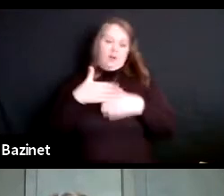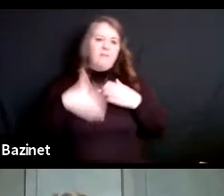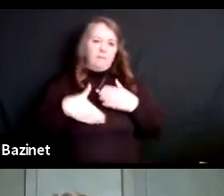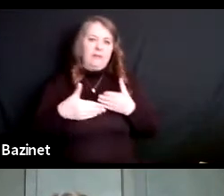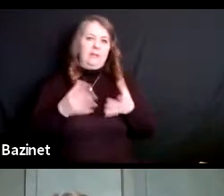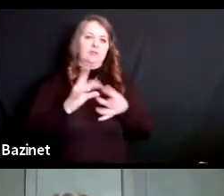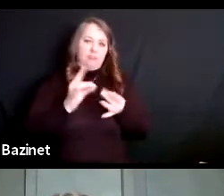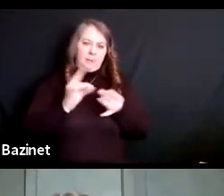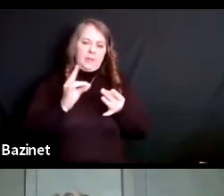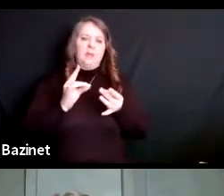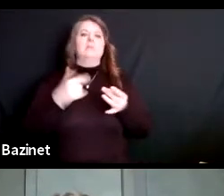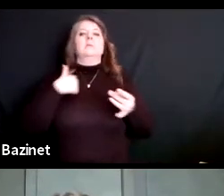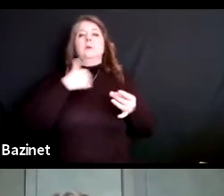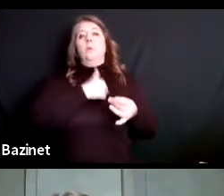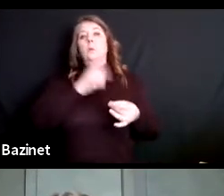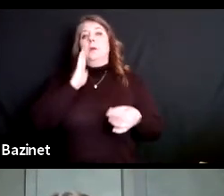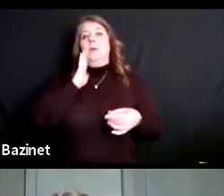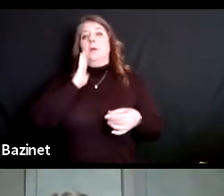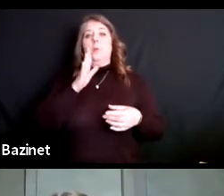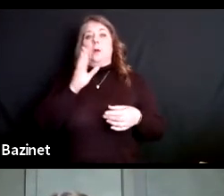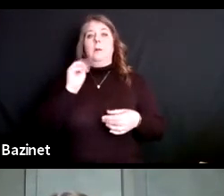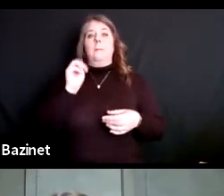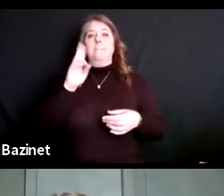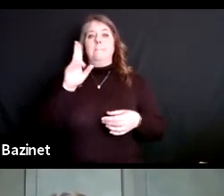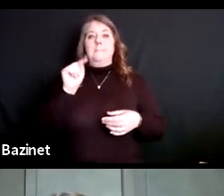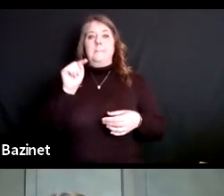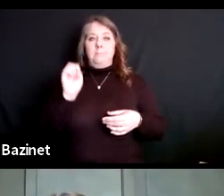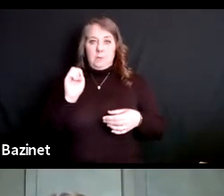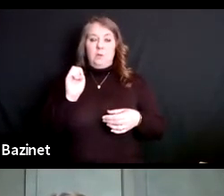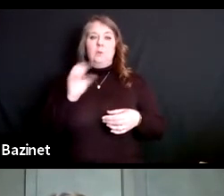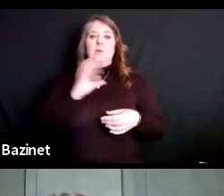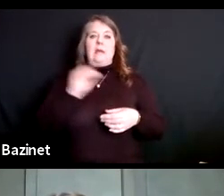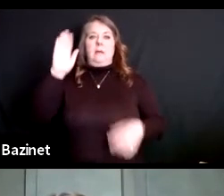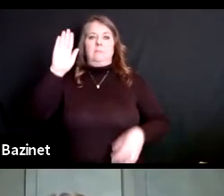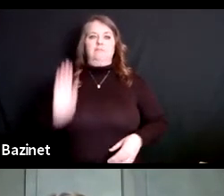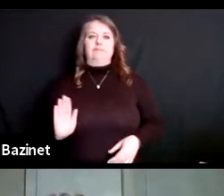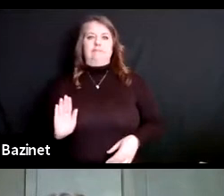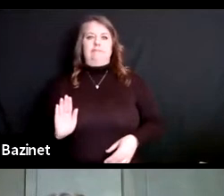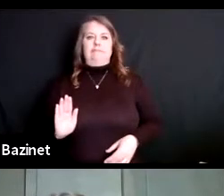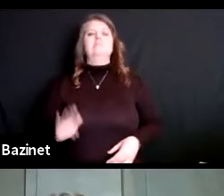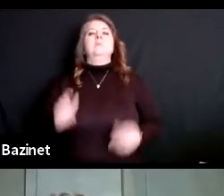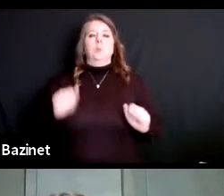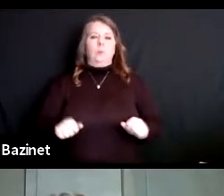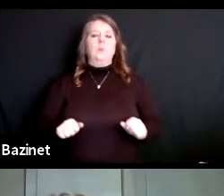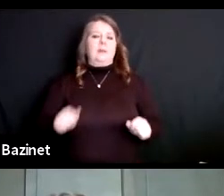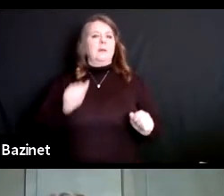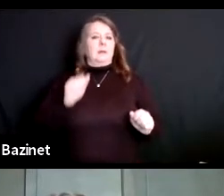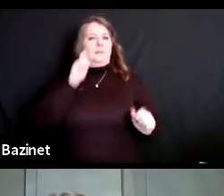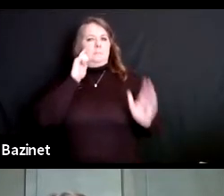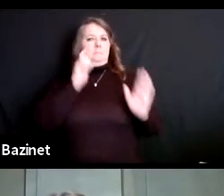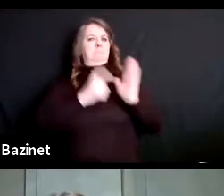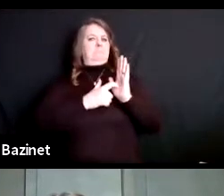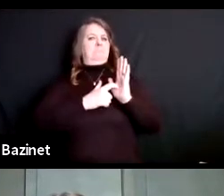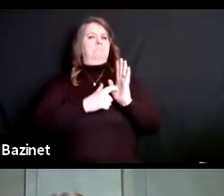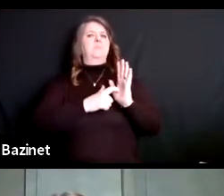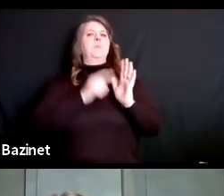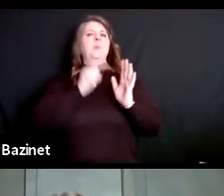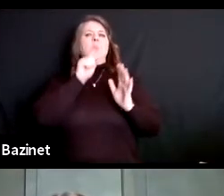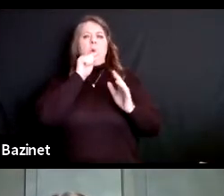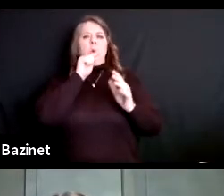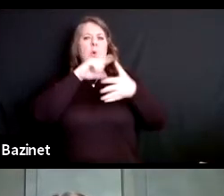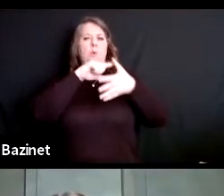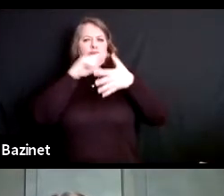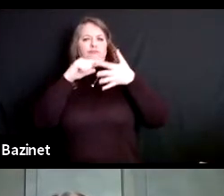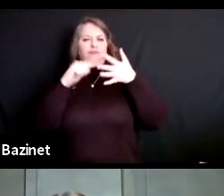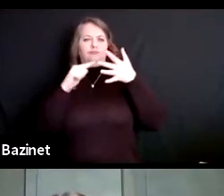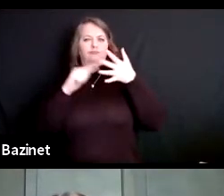will we'll mute your mic and lower your hand. That way we can keep track of everyone